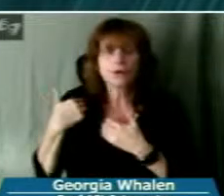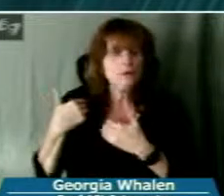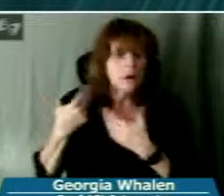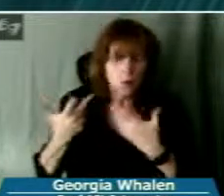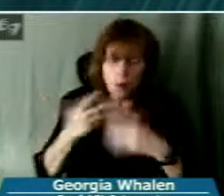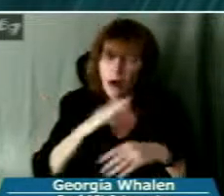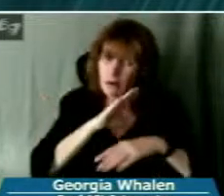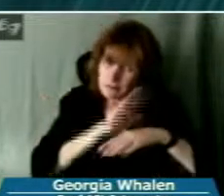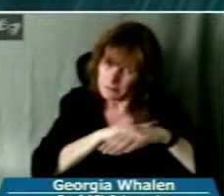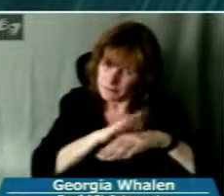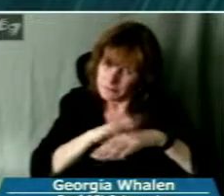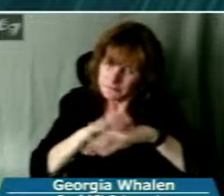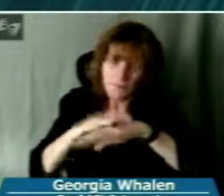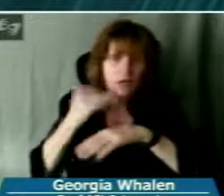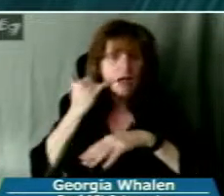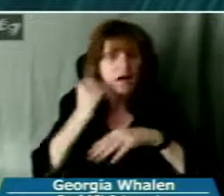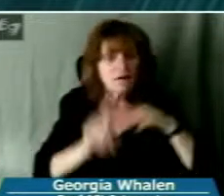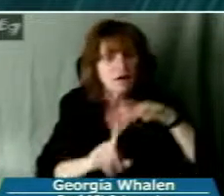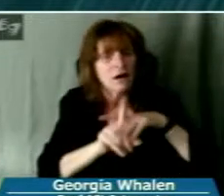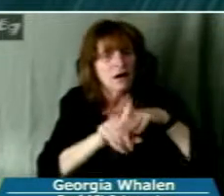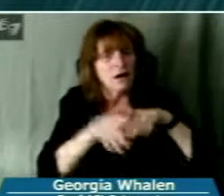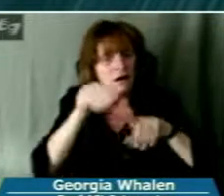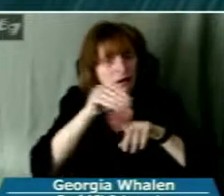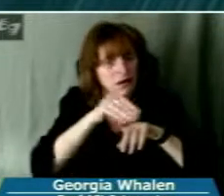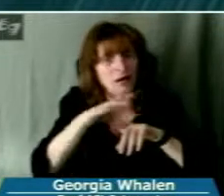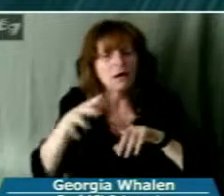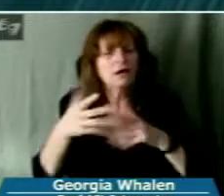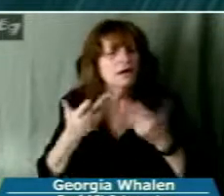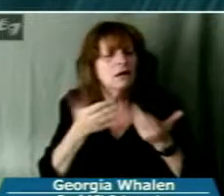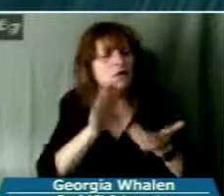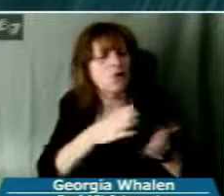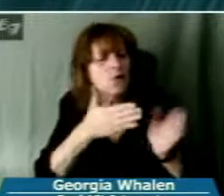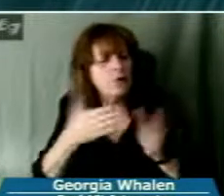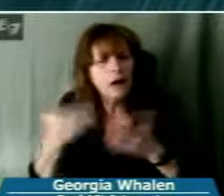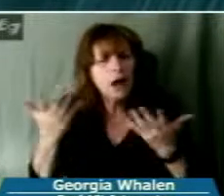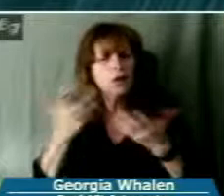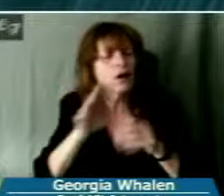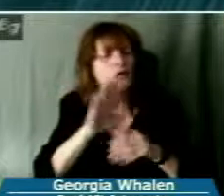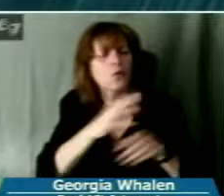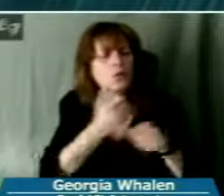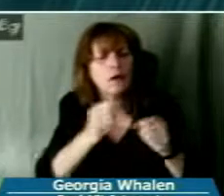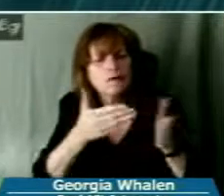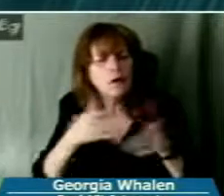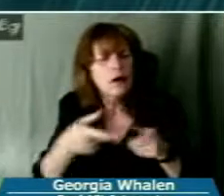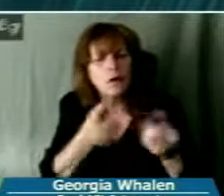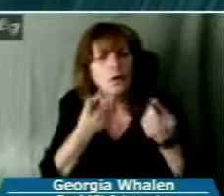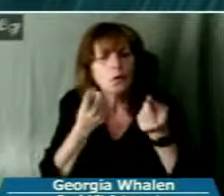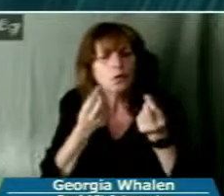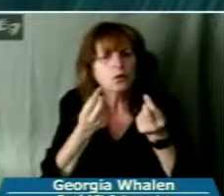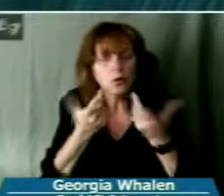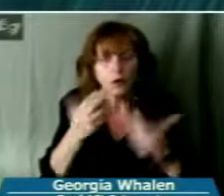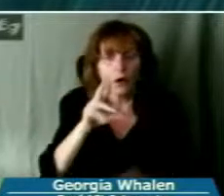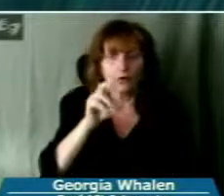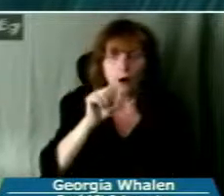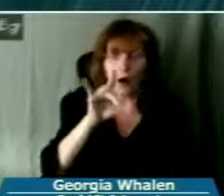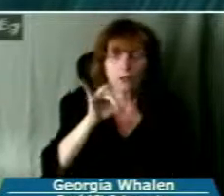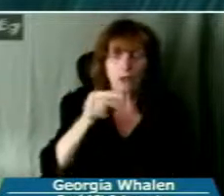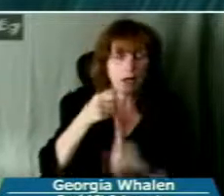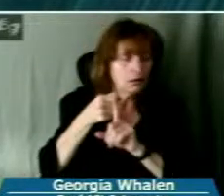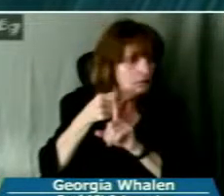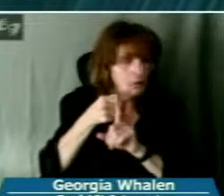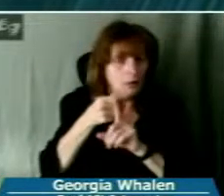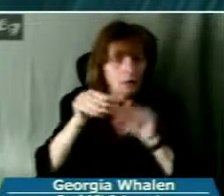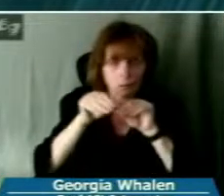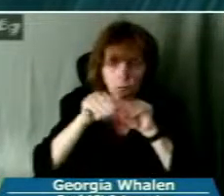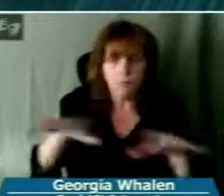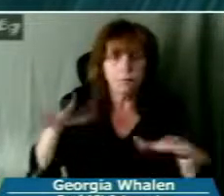outbreak occur. It's obviously a scary time. Sometimes it can lead to, as it did in the case of the Rosslyn, staff becoming COVID positive as well and not